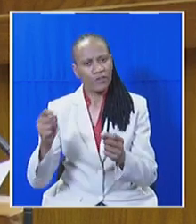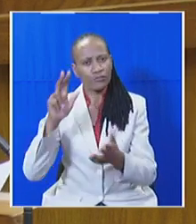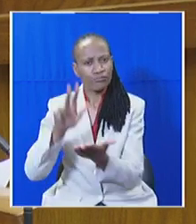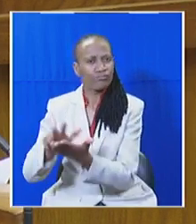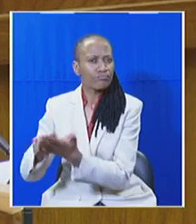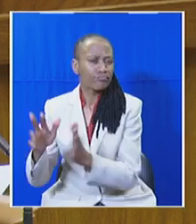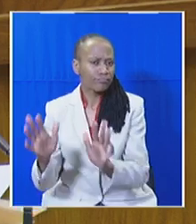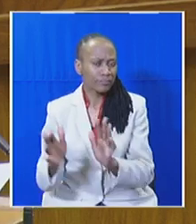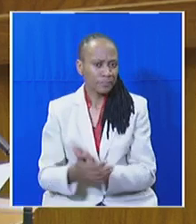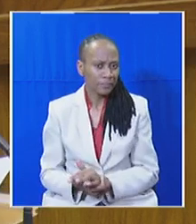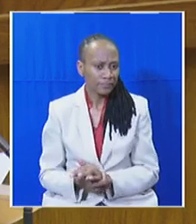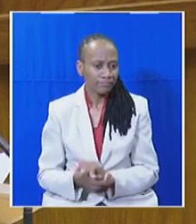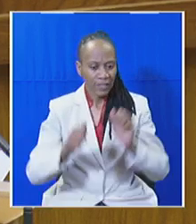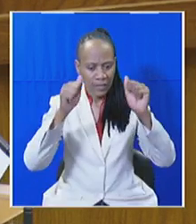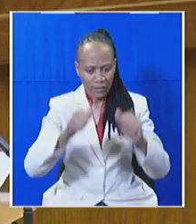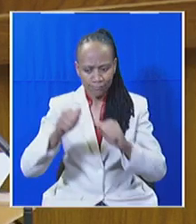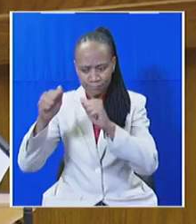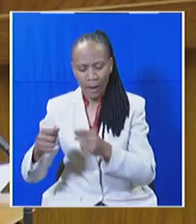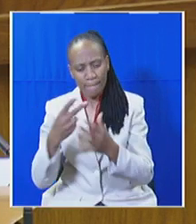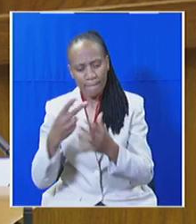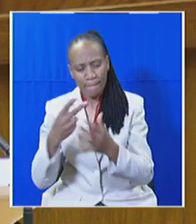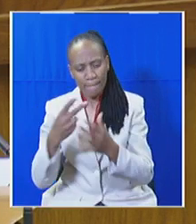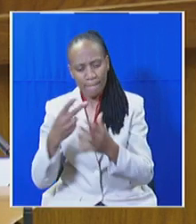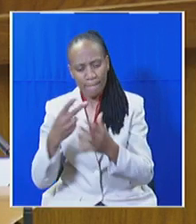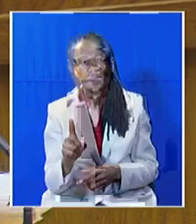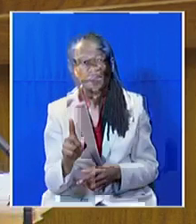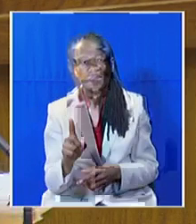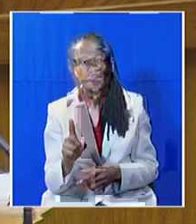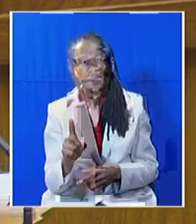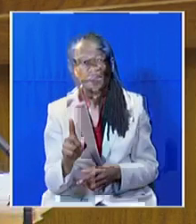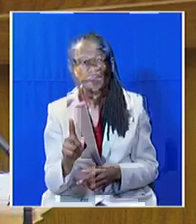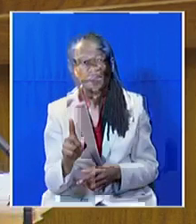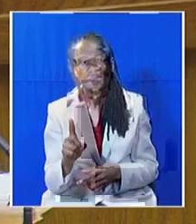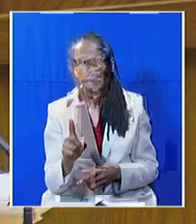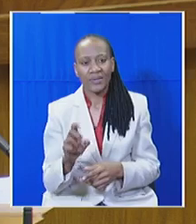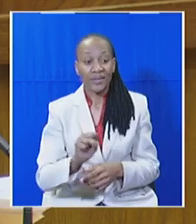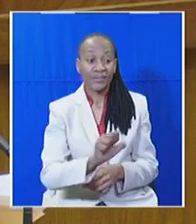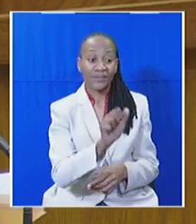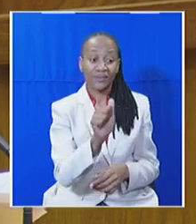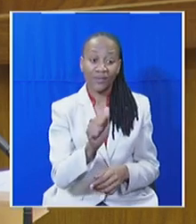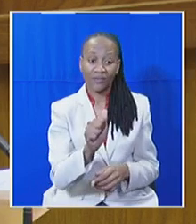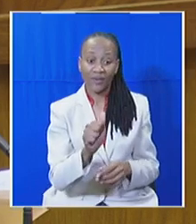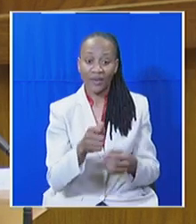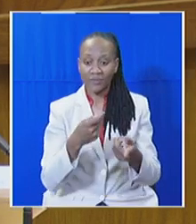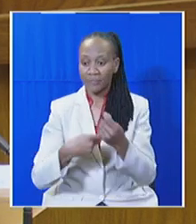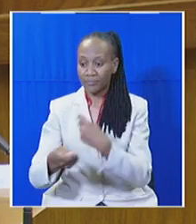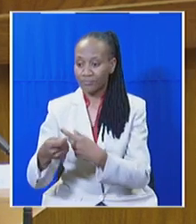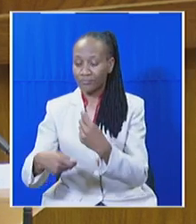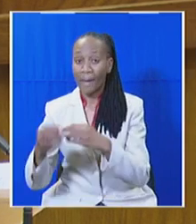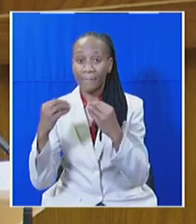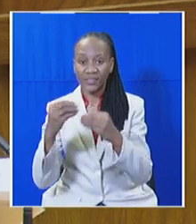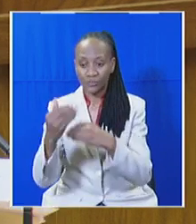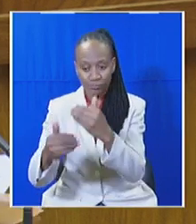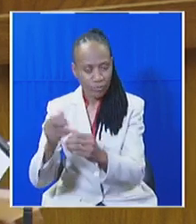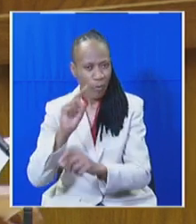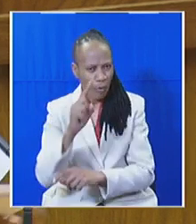These agreements do not only open for South African exports,